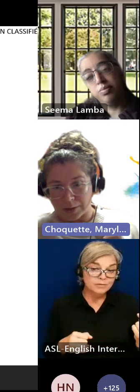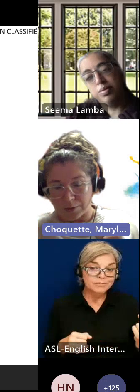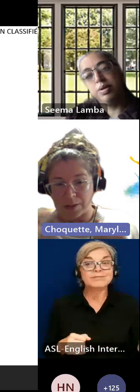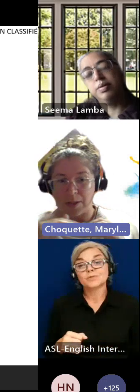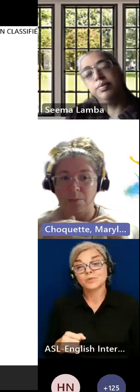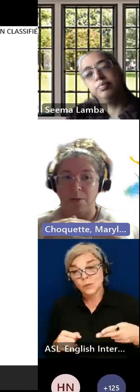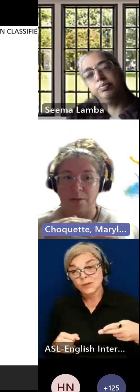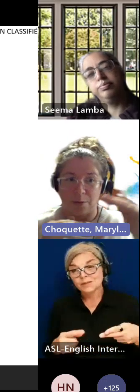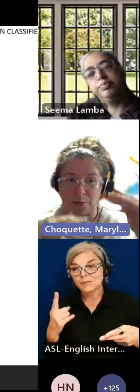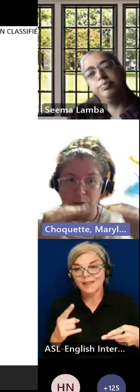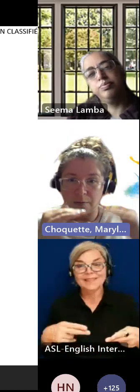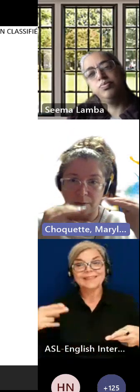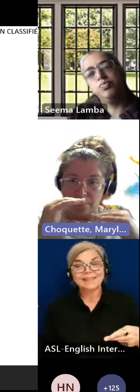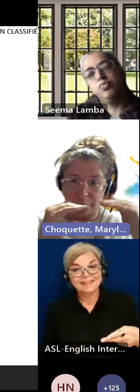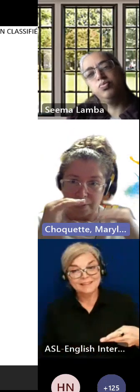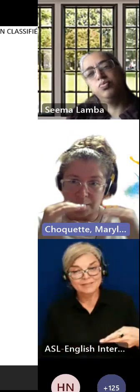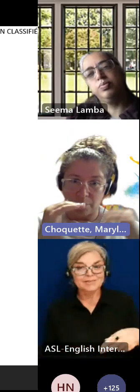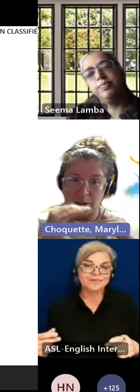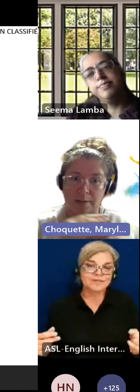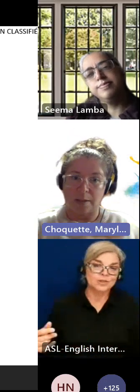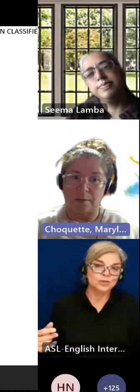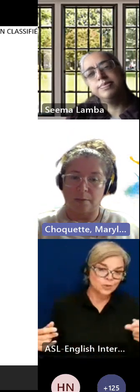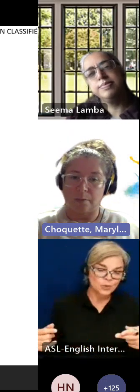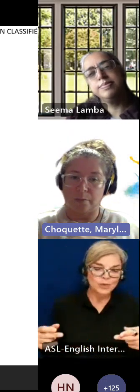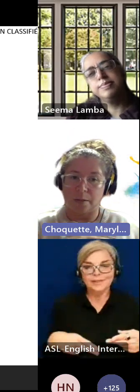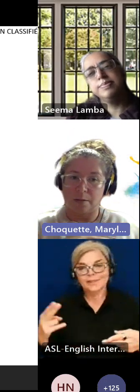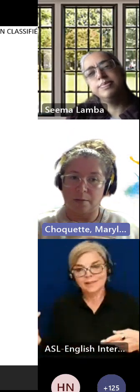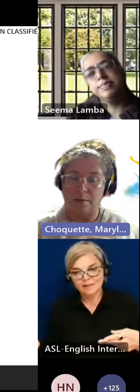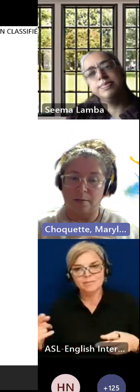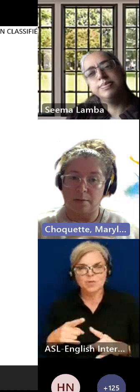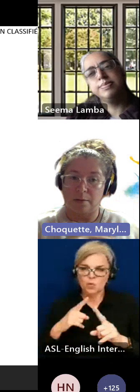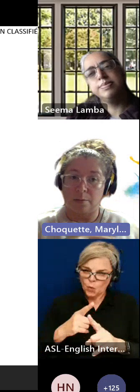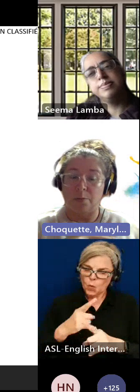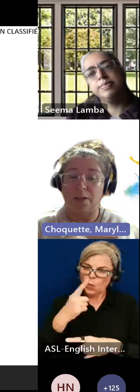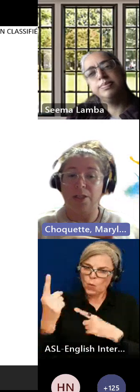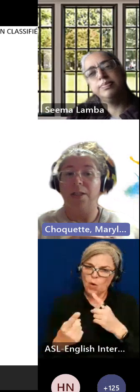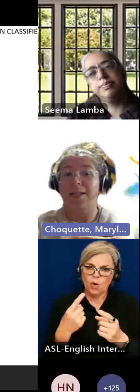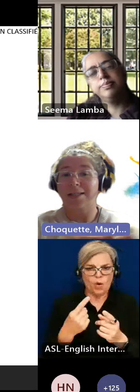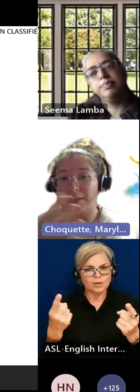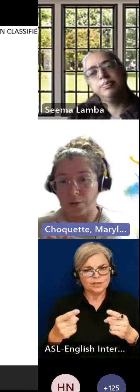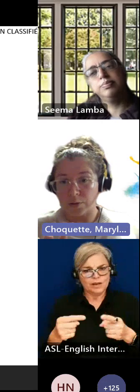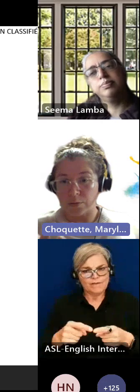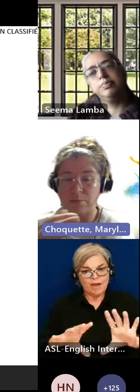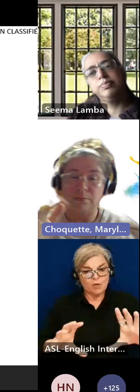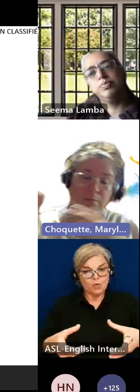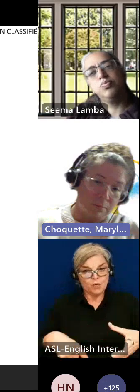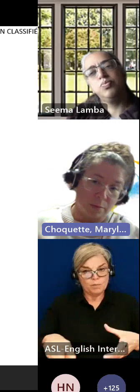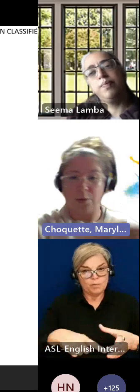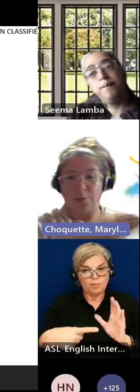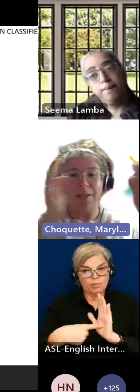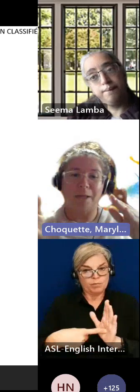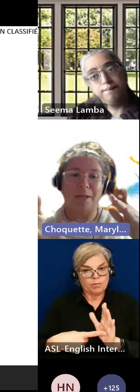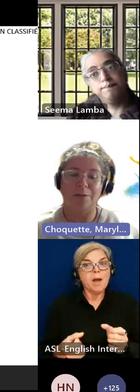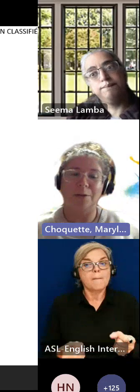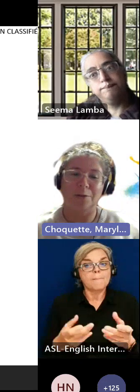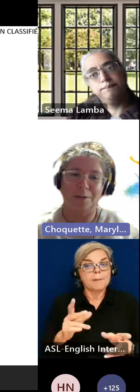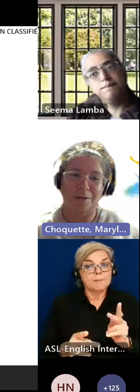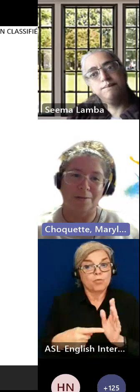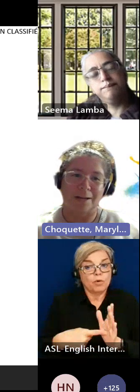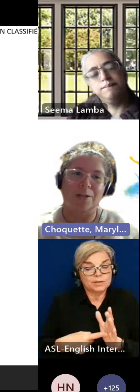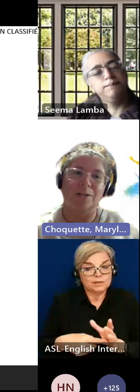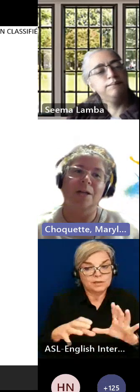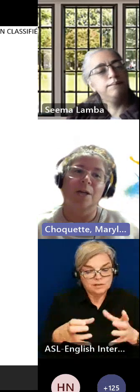one person leaving, but you're trying to stabilize that population. And that's also looping it back to